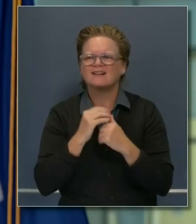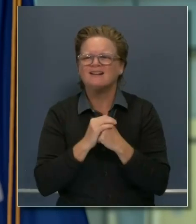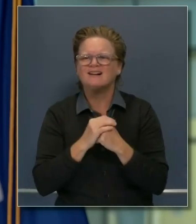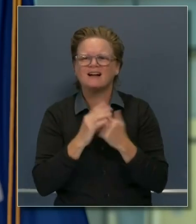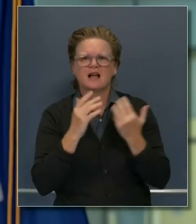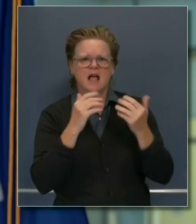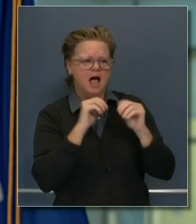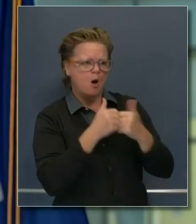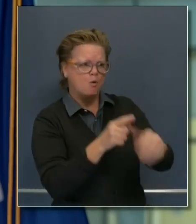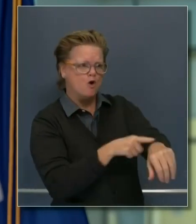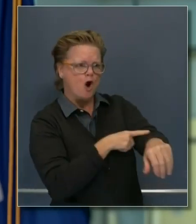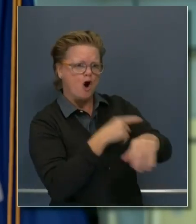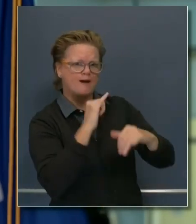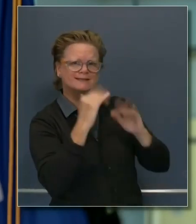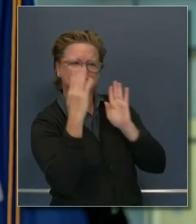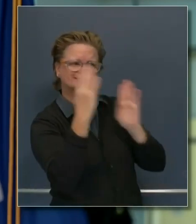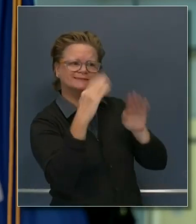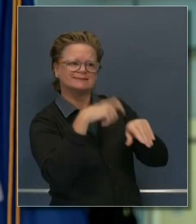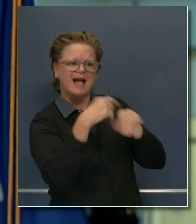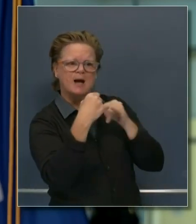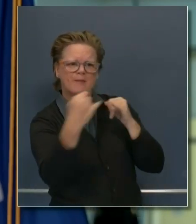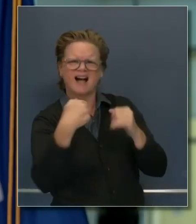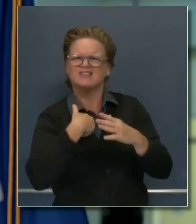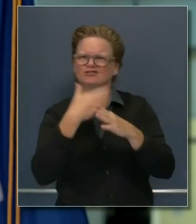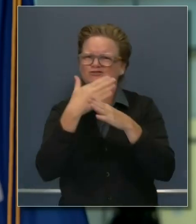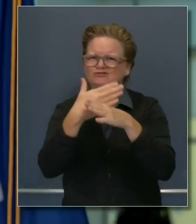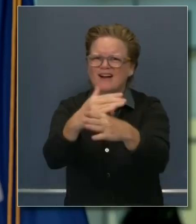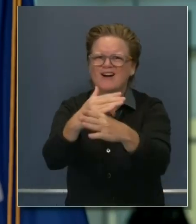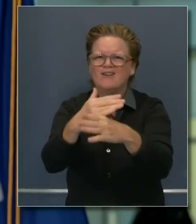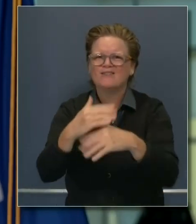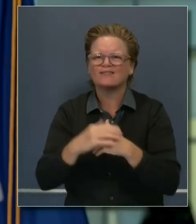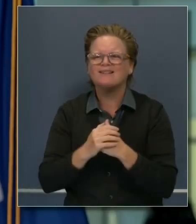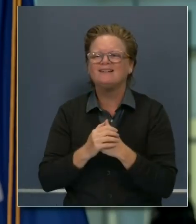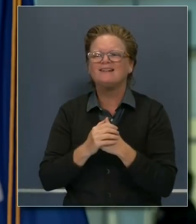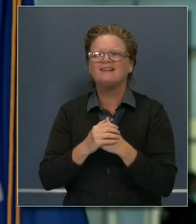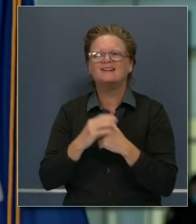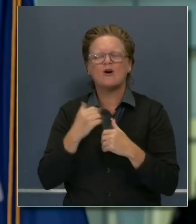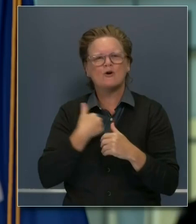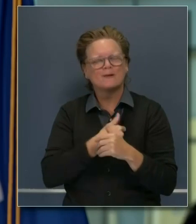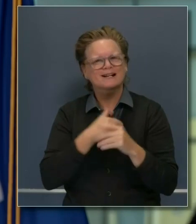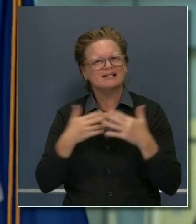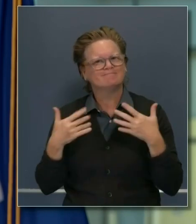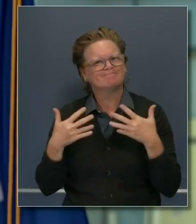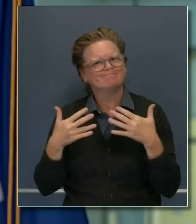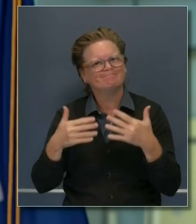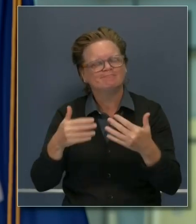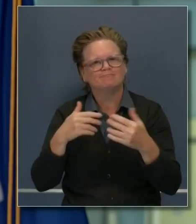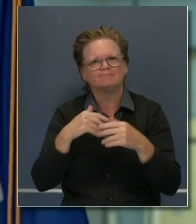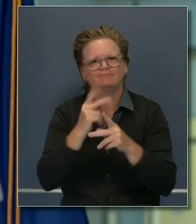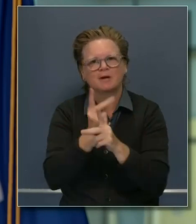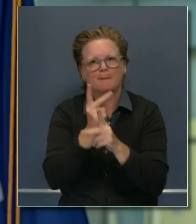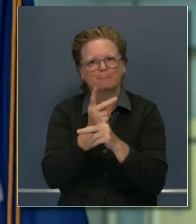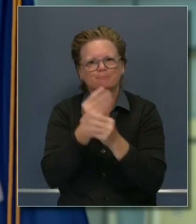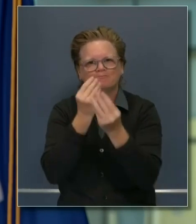that the team is also advancing. Final question, Dustin Gardner, SF Chronicle.